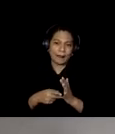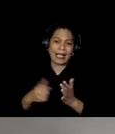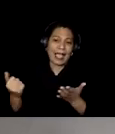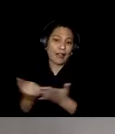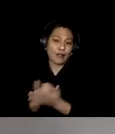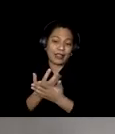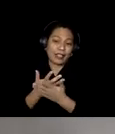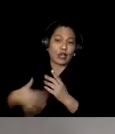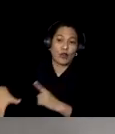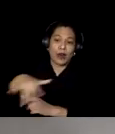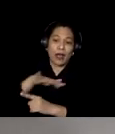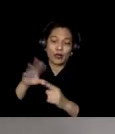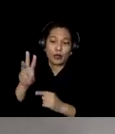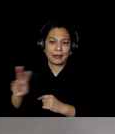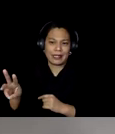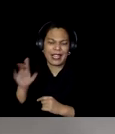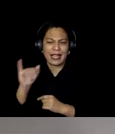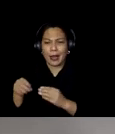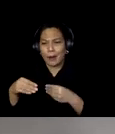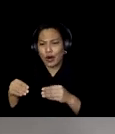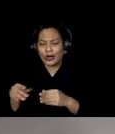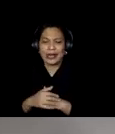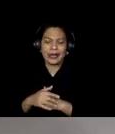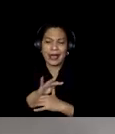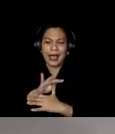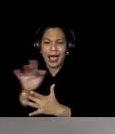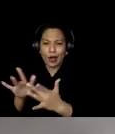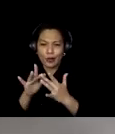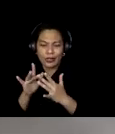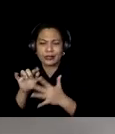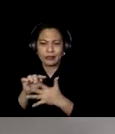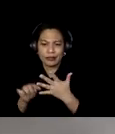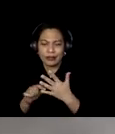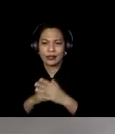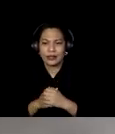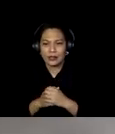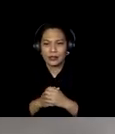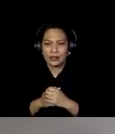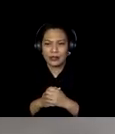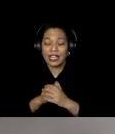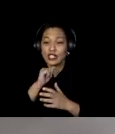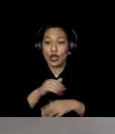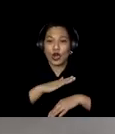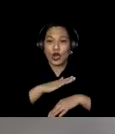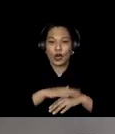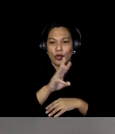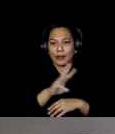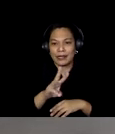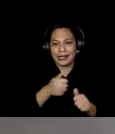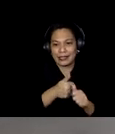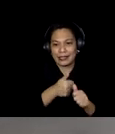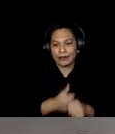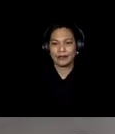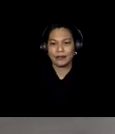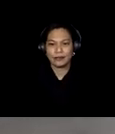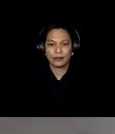your website, almost like marketing and things like that, outreach, that's not what, that's not actually on your webpage.